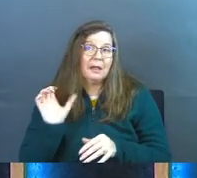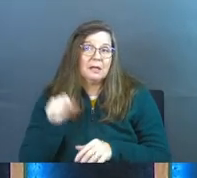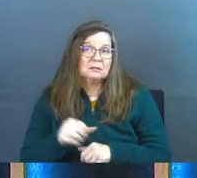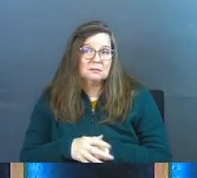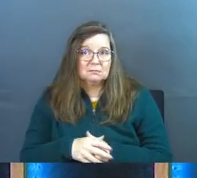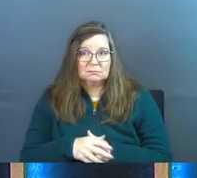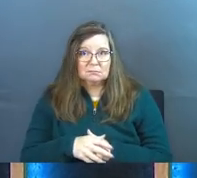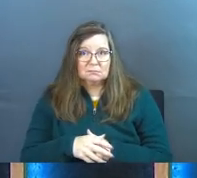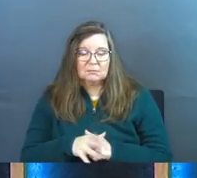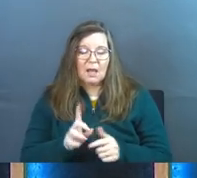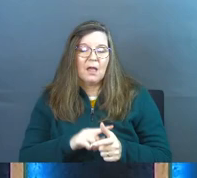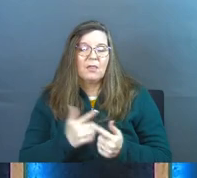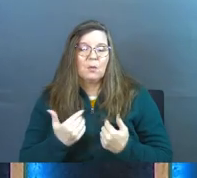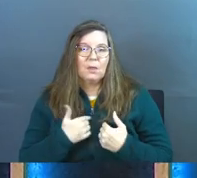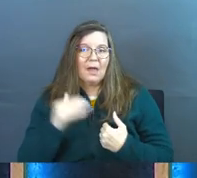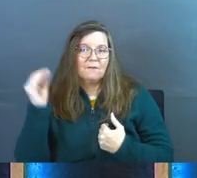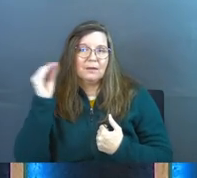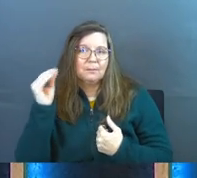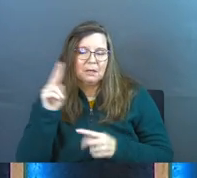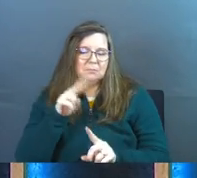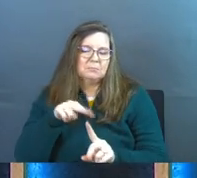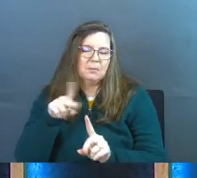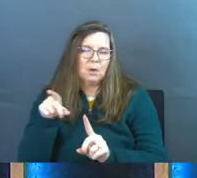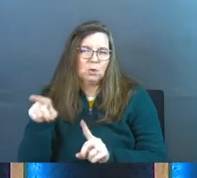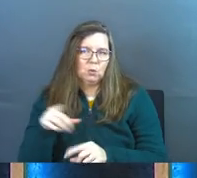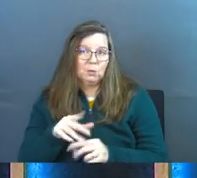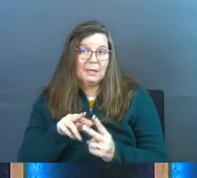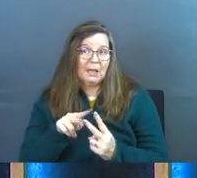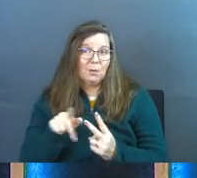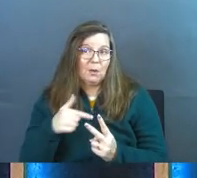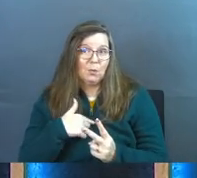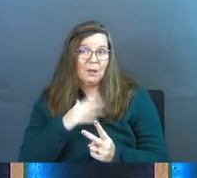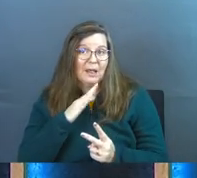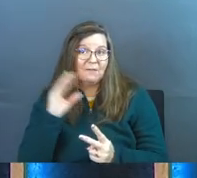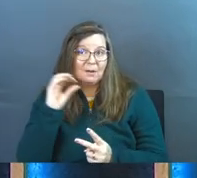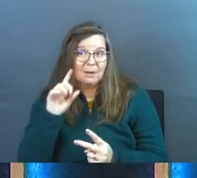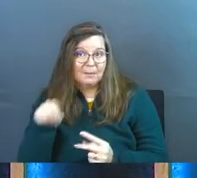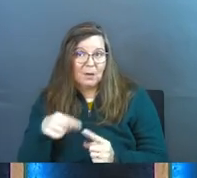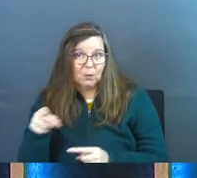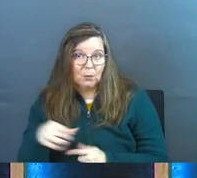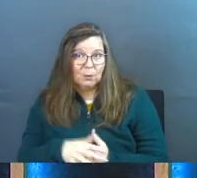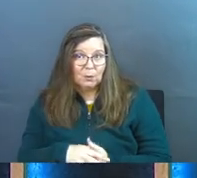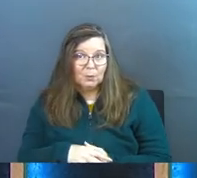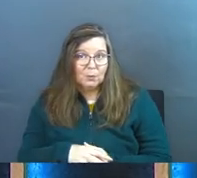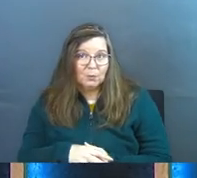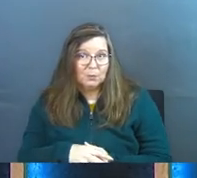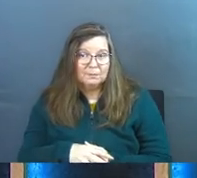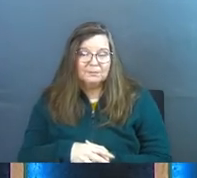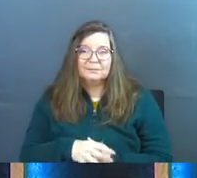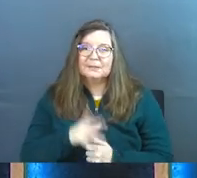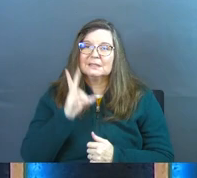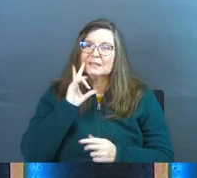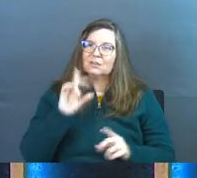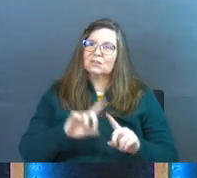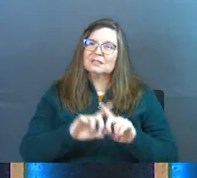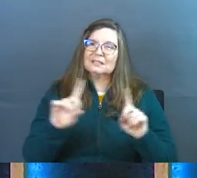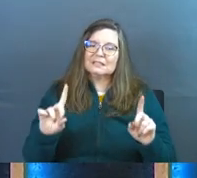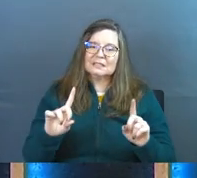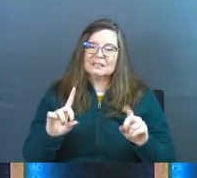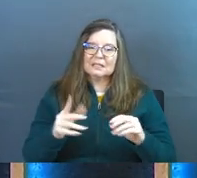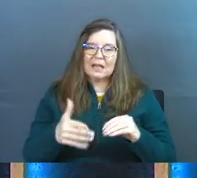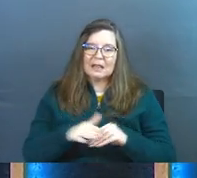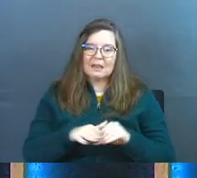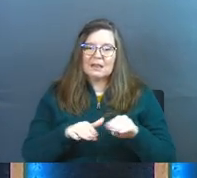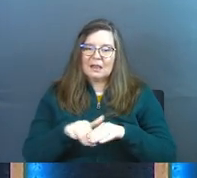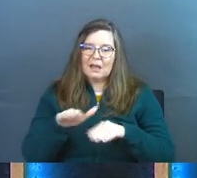guess. And then we'll have an opinion about you. Either way, we're going to have an opinion about you. And see, and there's different